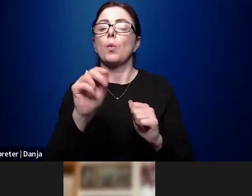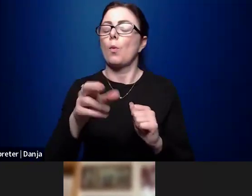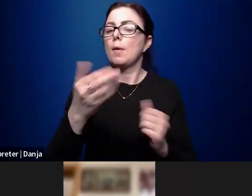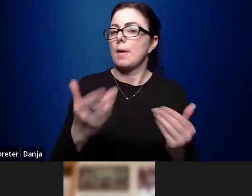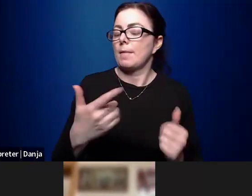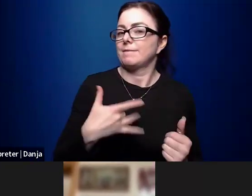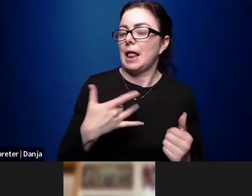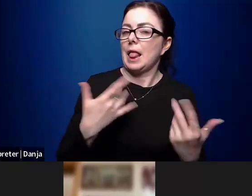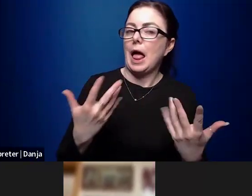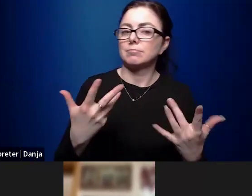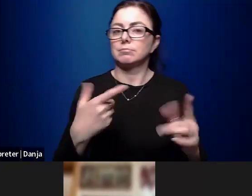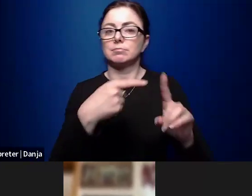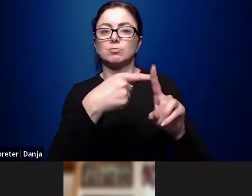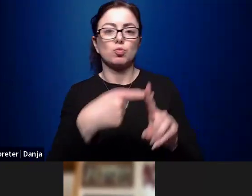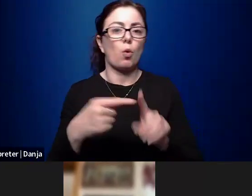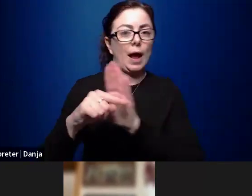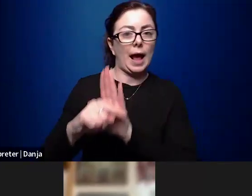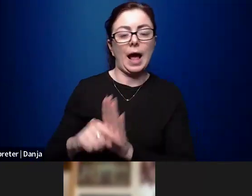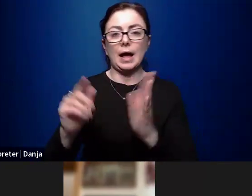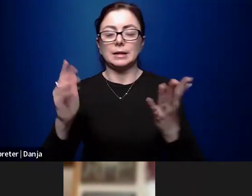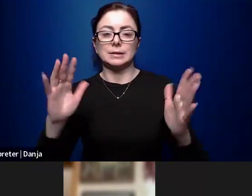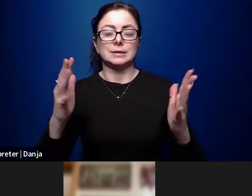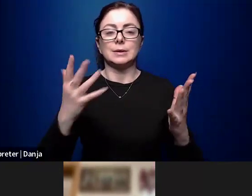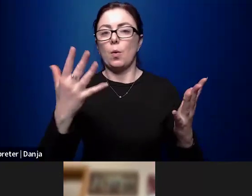the pros and the cons of it? It wasn't part of your video, but